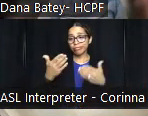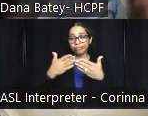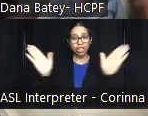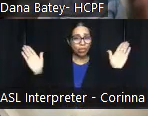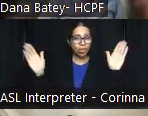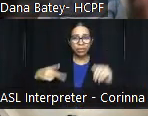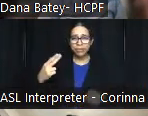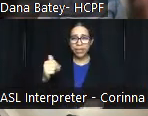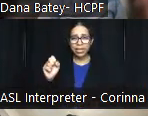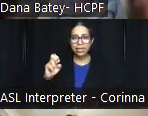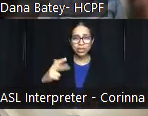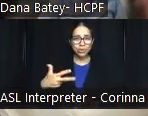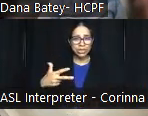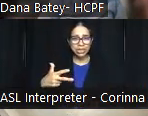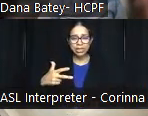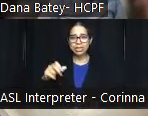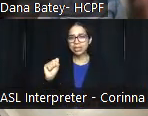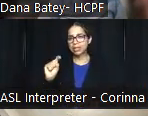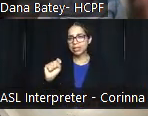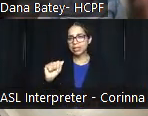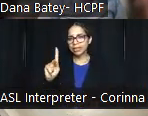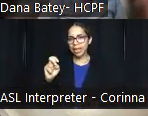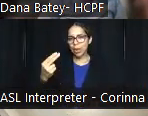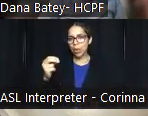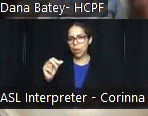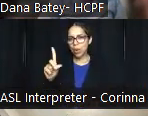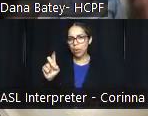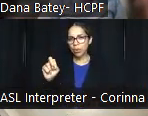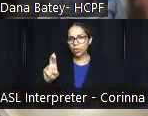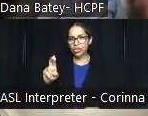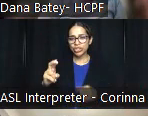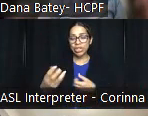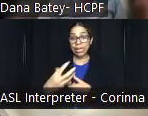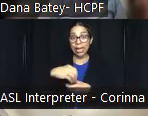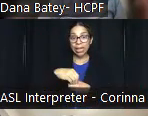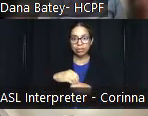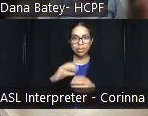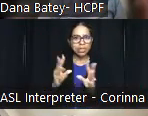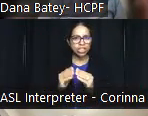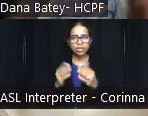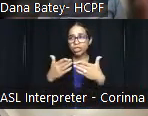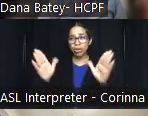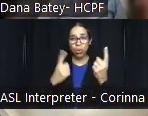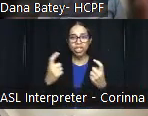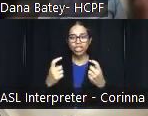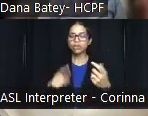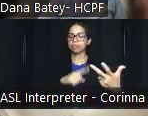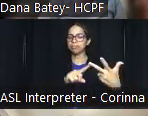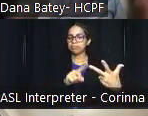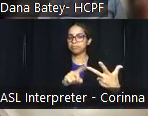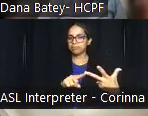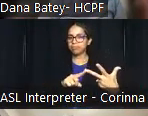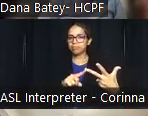phase 3, like stakeholder engagement sessions, general questions for us, we do have an open feedback form that